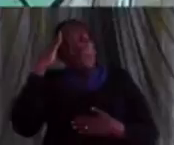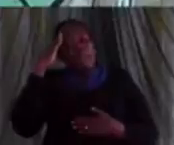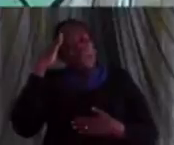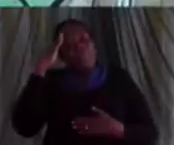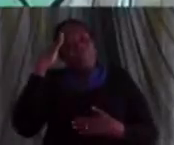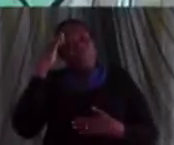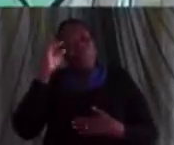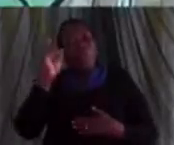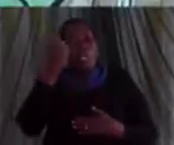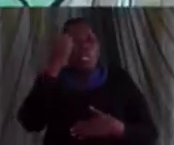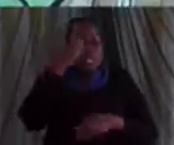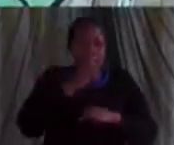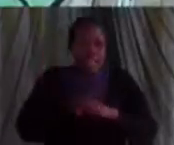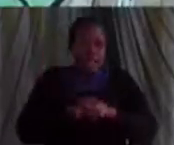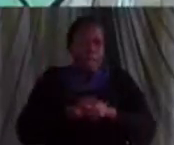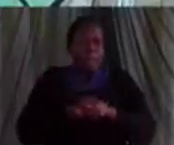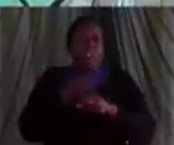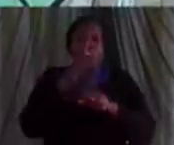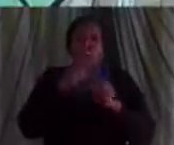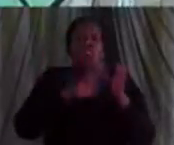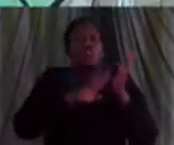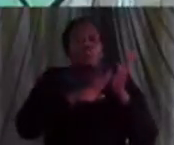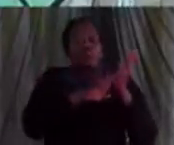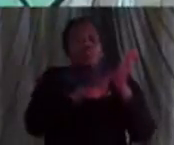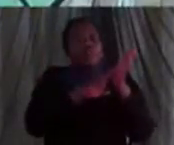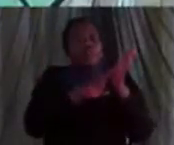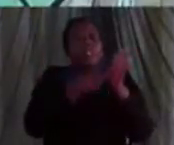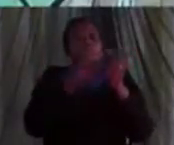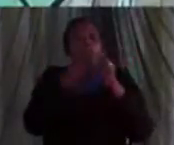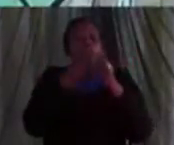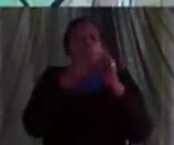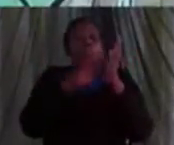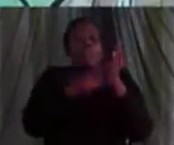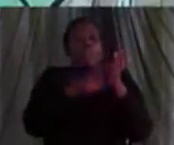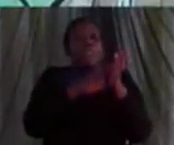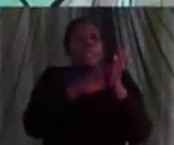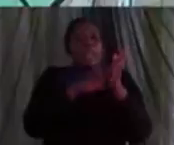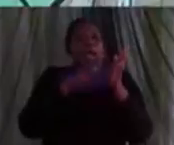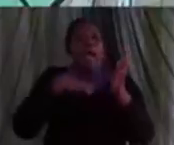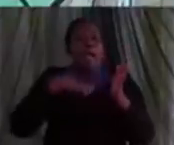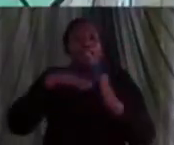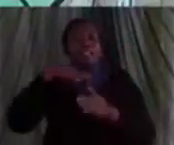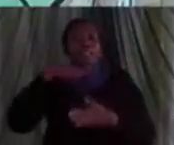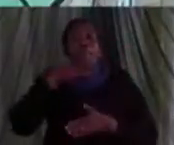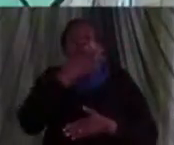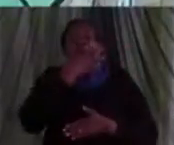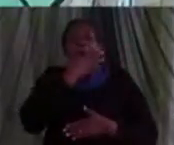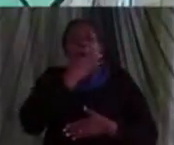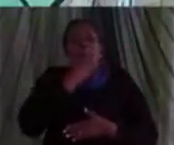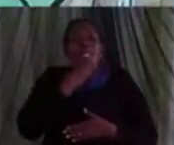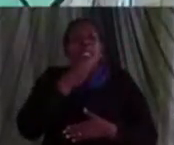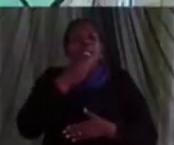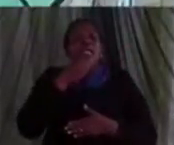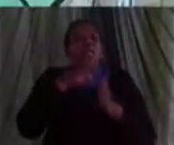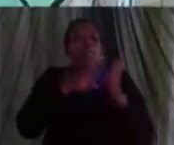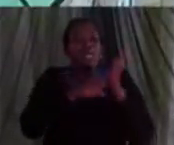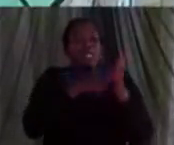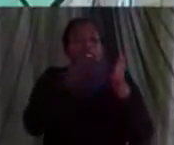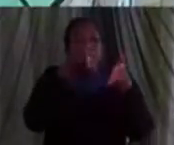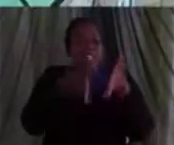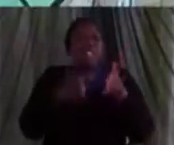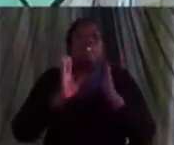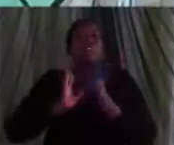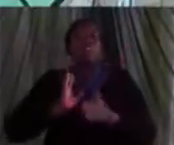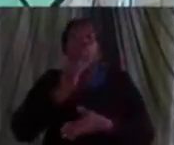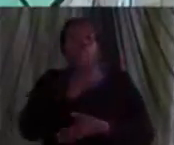vied to represent the KMJA as a male representative in this commission. So I